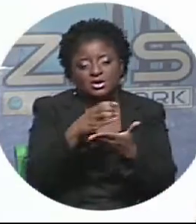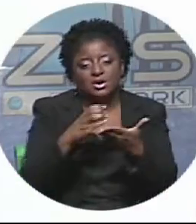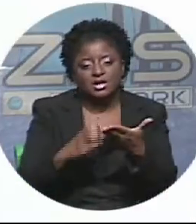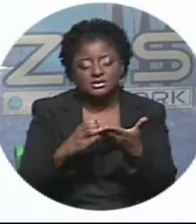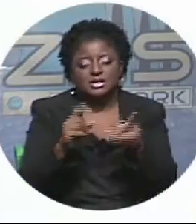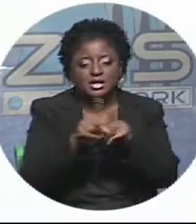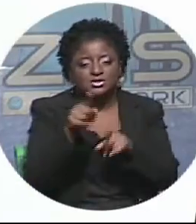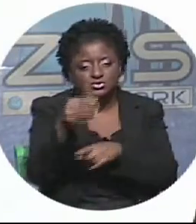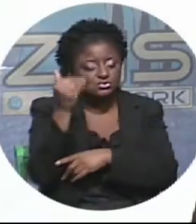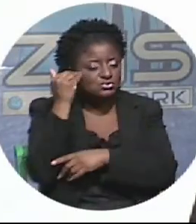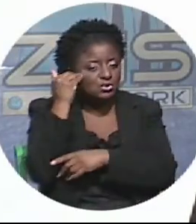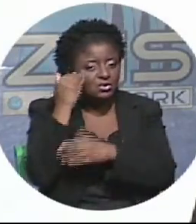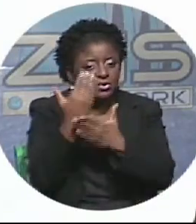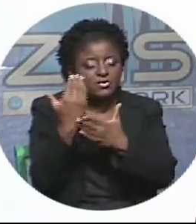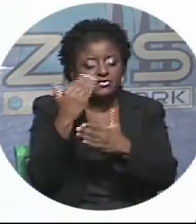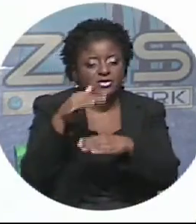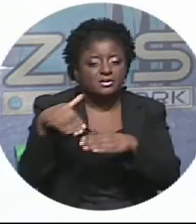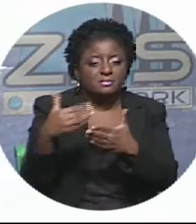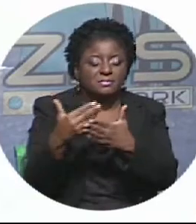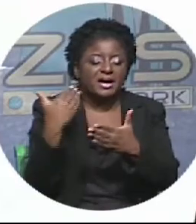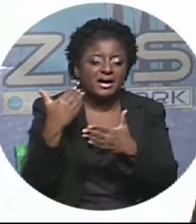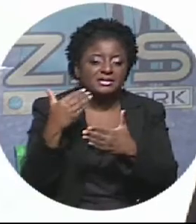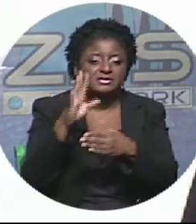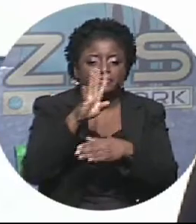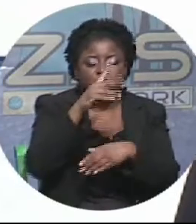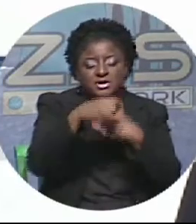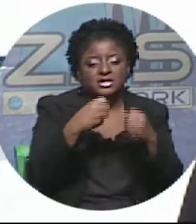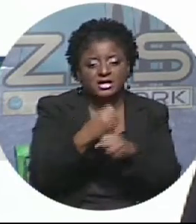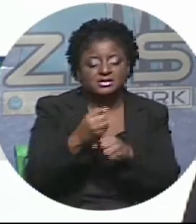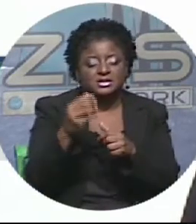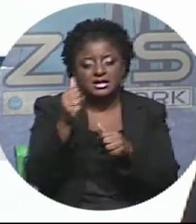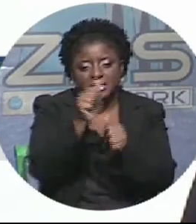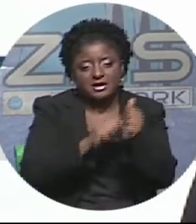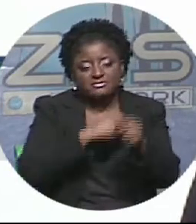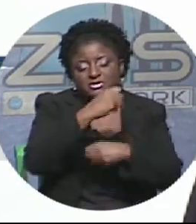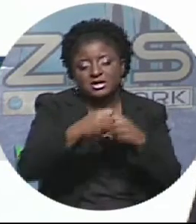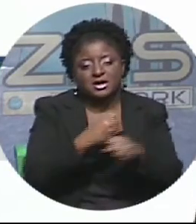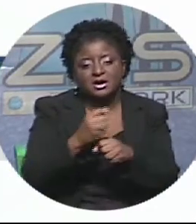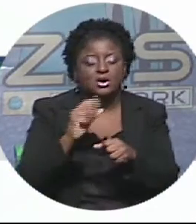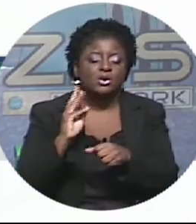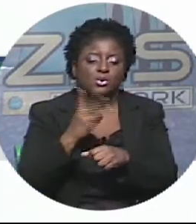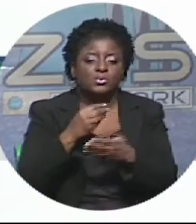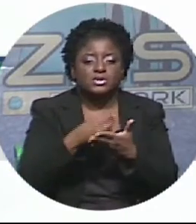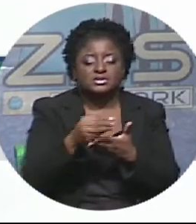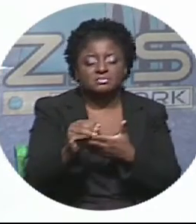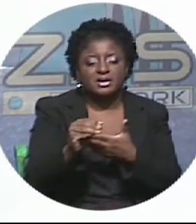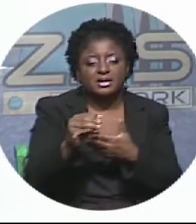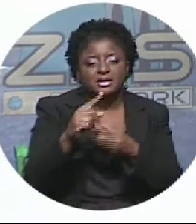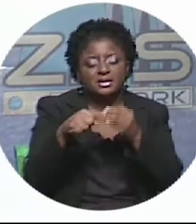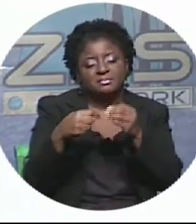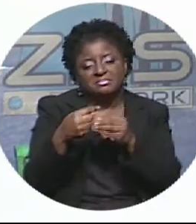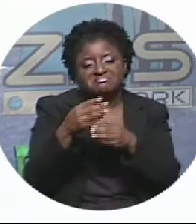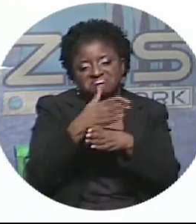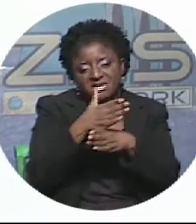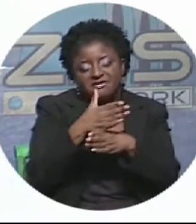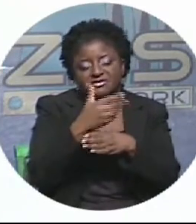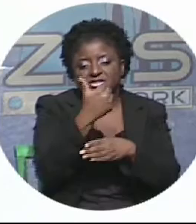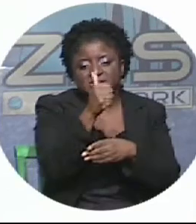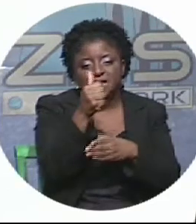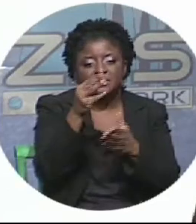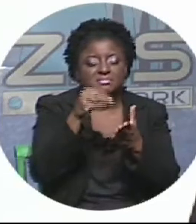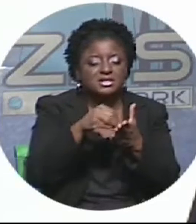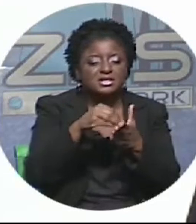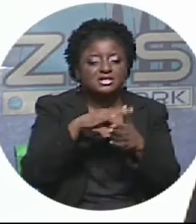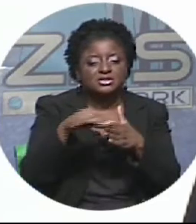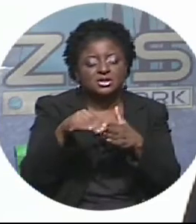As you know, over the past 4 years, every year we've spent on average about $10 million or close thereto, which is probably